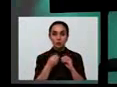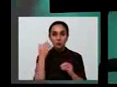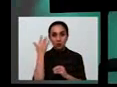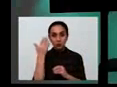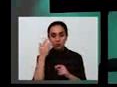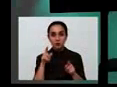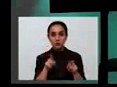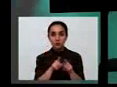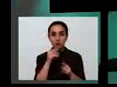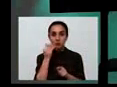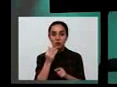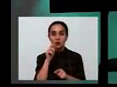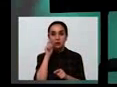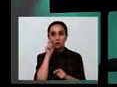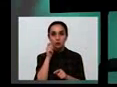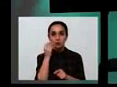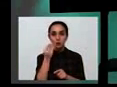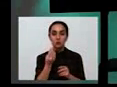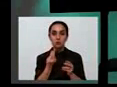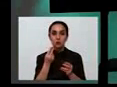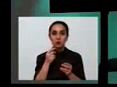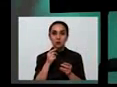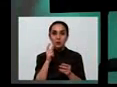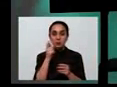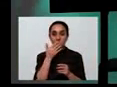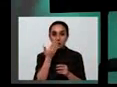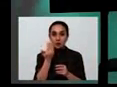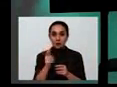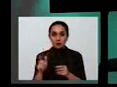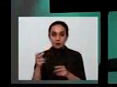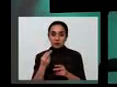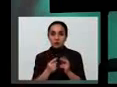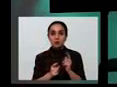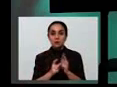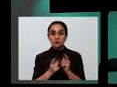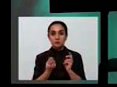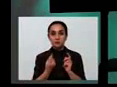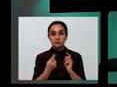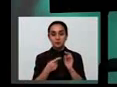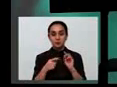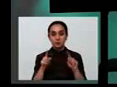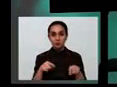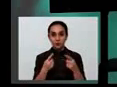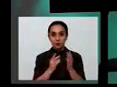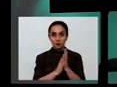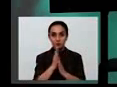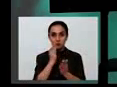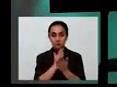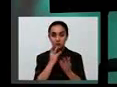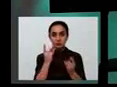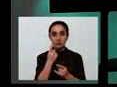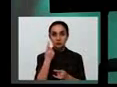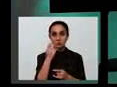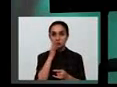ma'noda Xitoy millatini tiklash yo'lida ikki qadam, ya'ni Xitoy kommunistik partiyaning